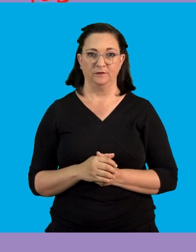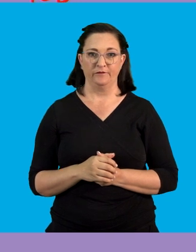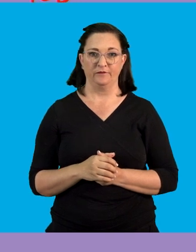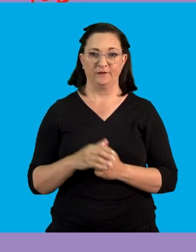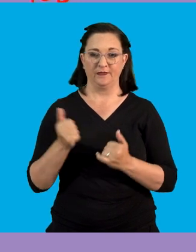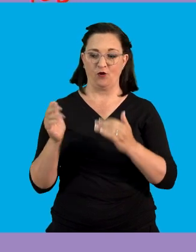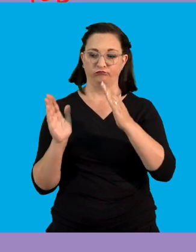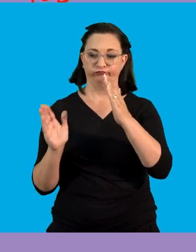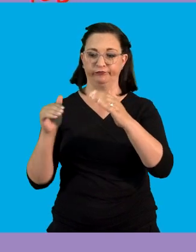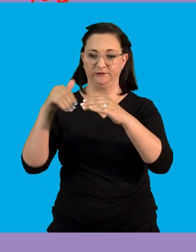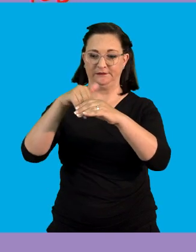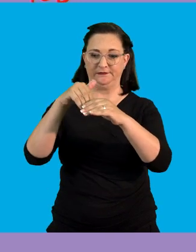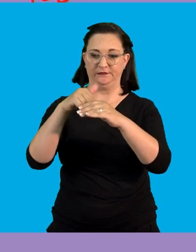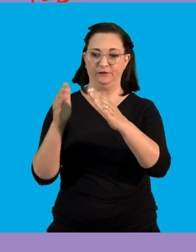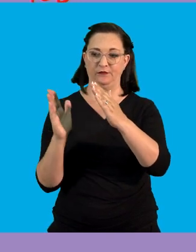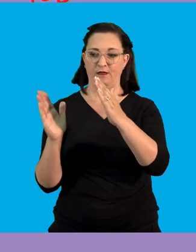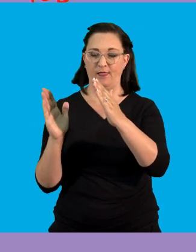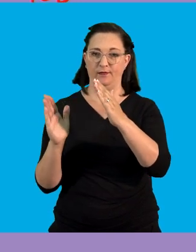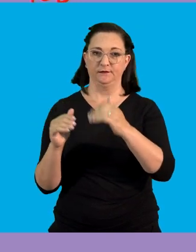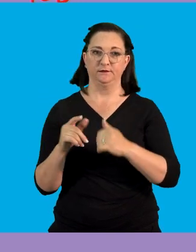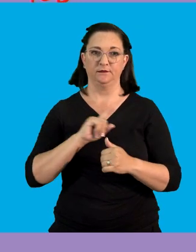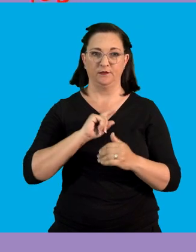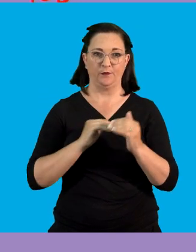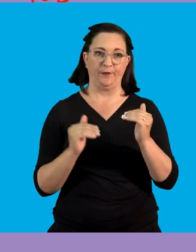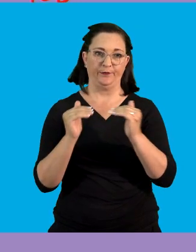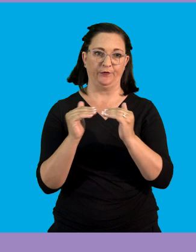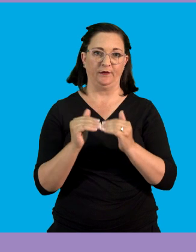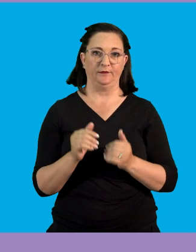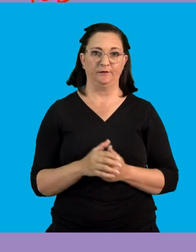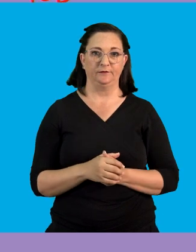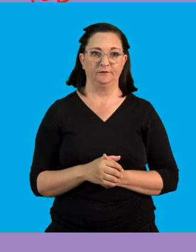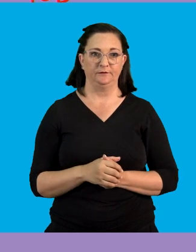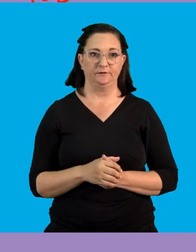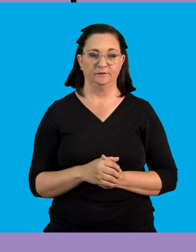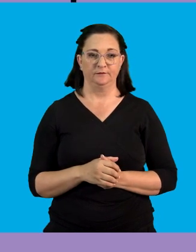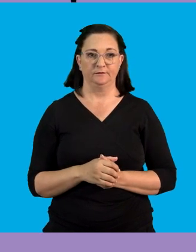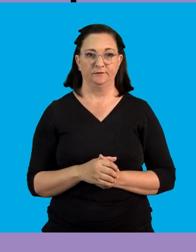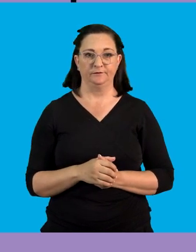co-interior angles and they are parallel.